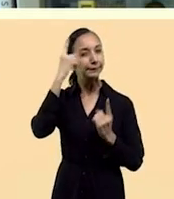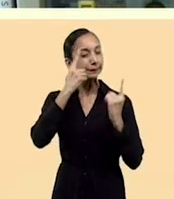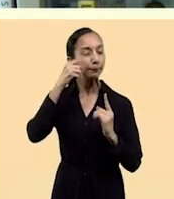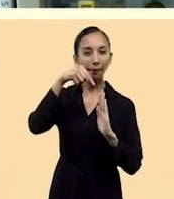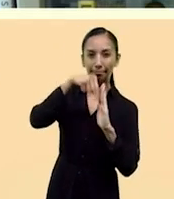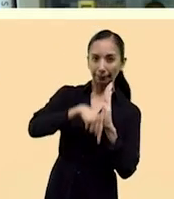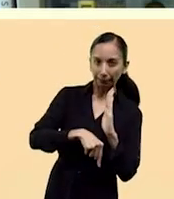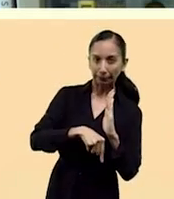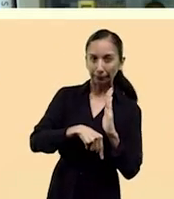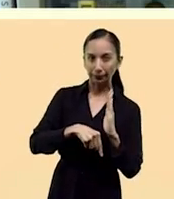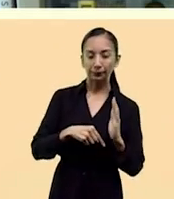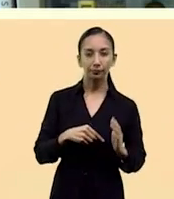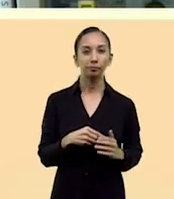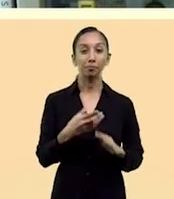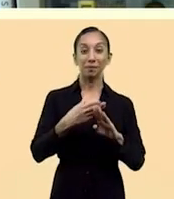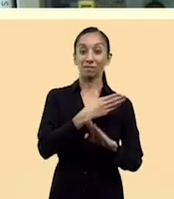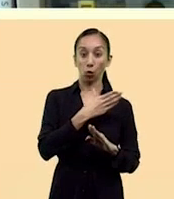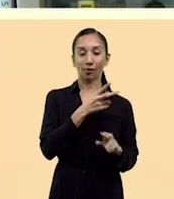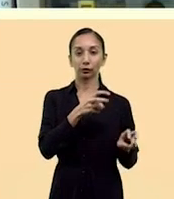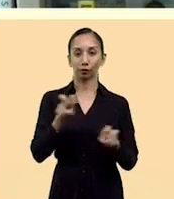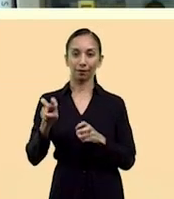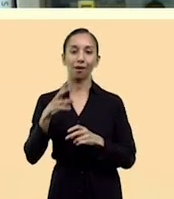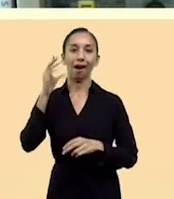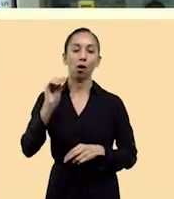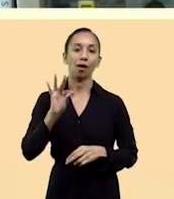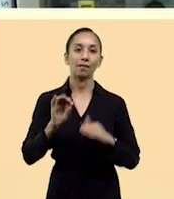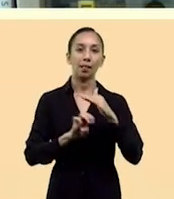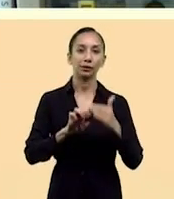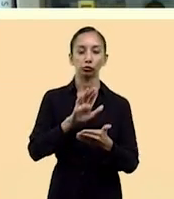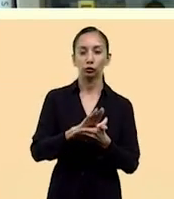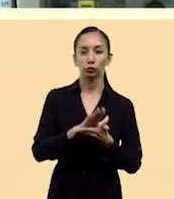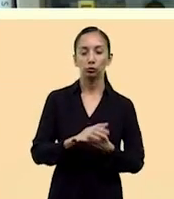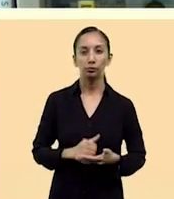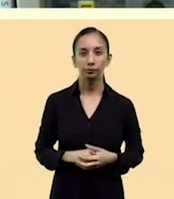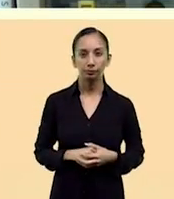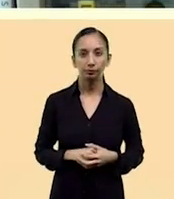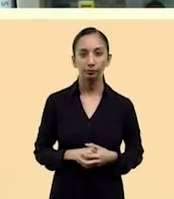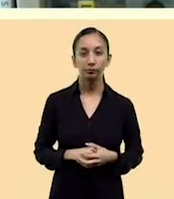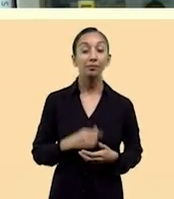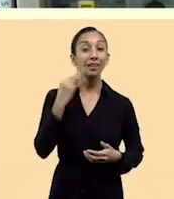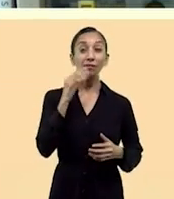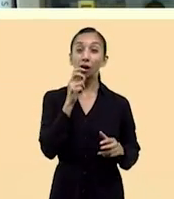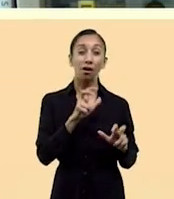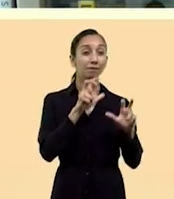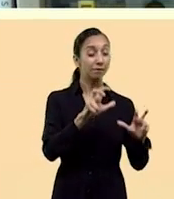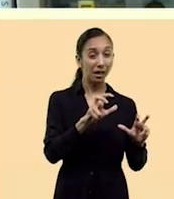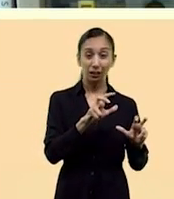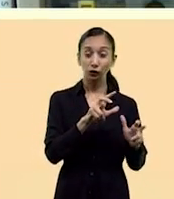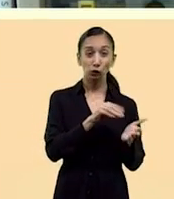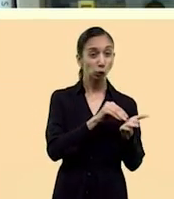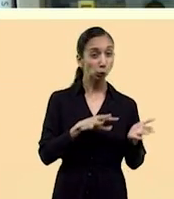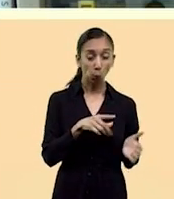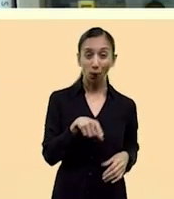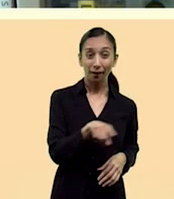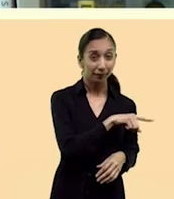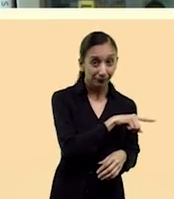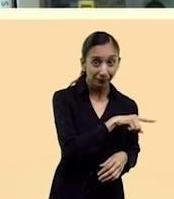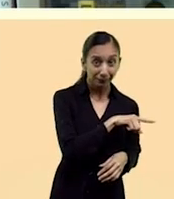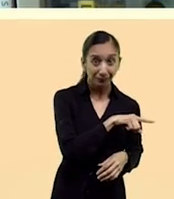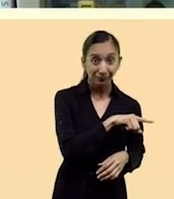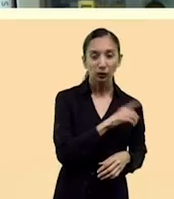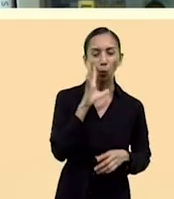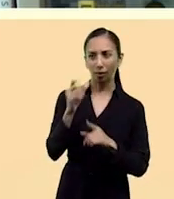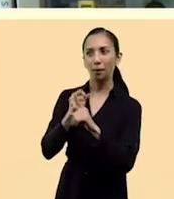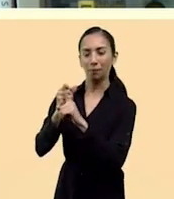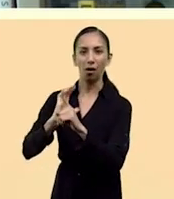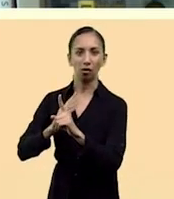We owe it to every child to provide them with the education they deserve. And the cost to children and society if we don't far outweighs the